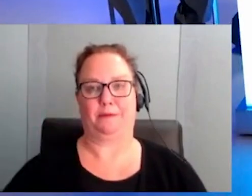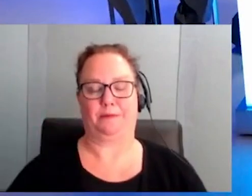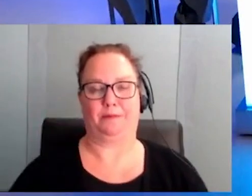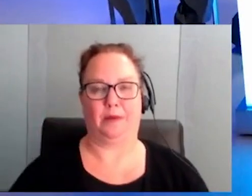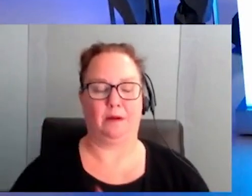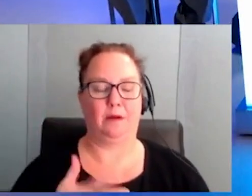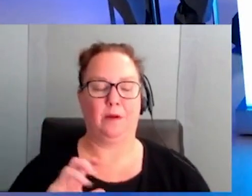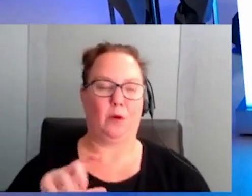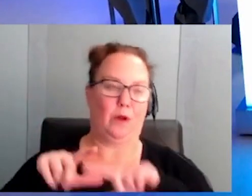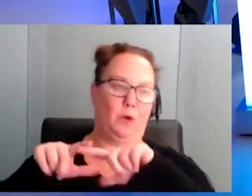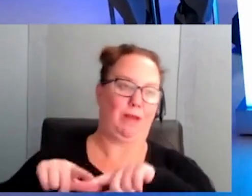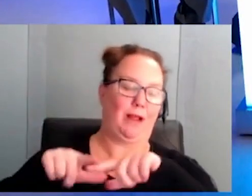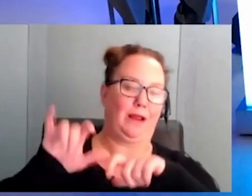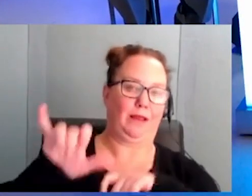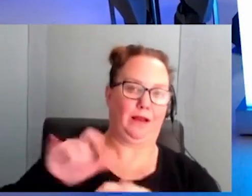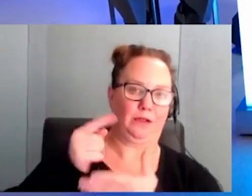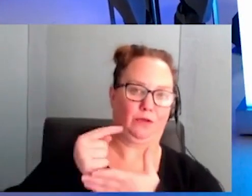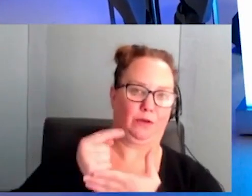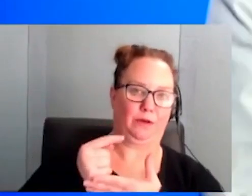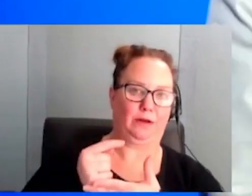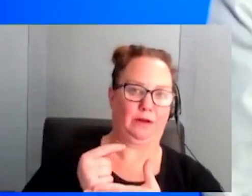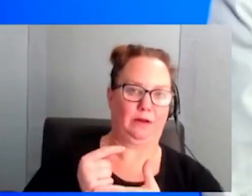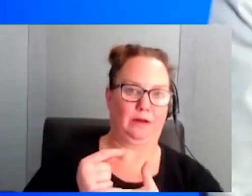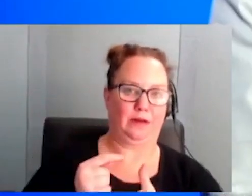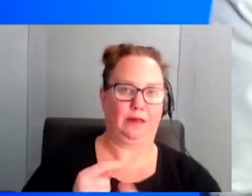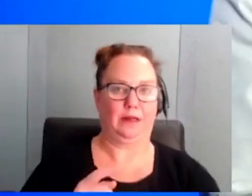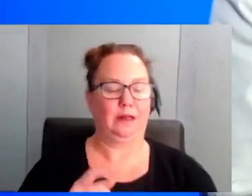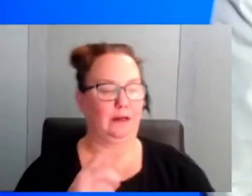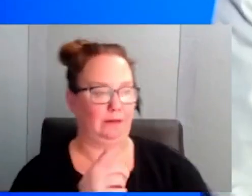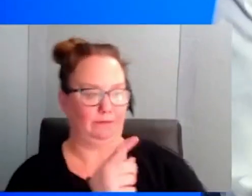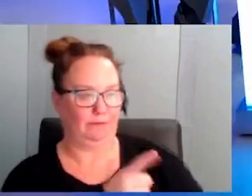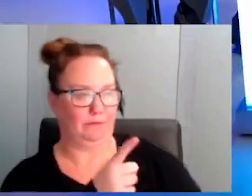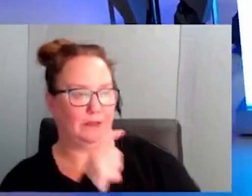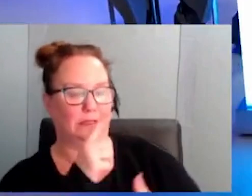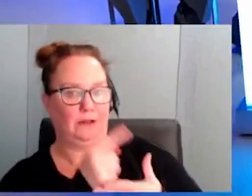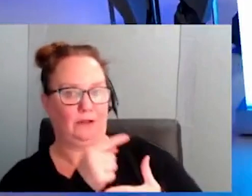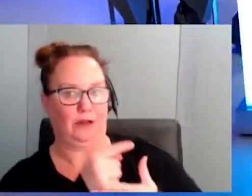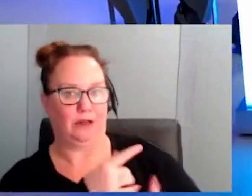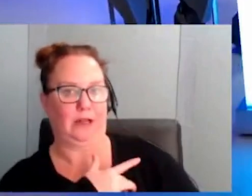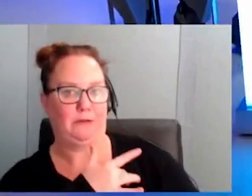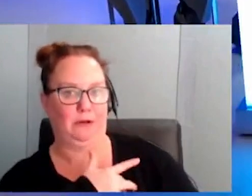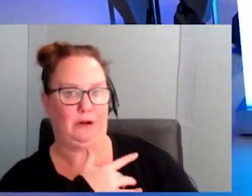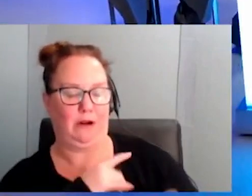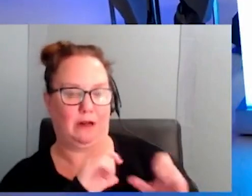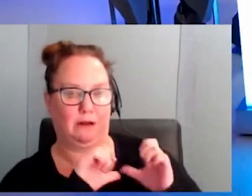as a treatment by any means. Well, it's not a treatment in the sense it just keeps your heart going. Exactly. It doesn't